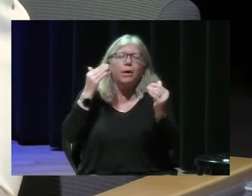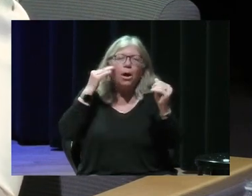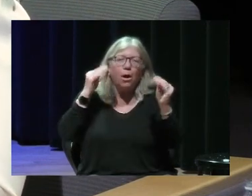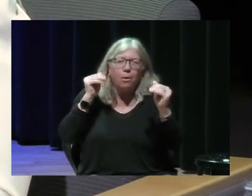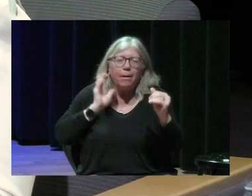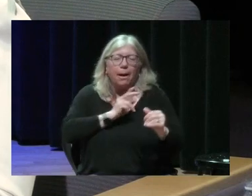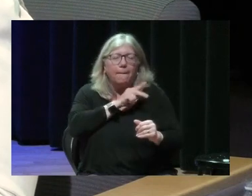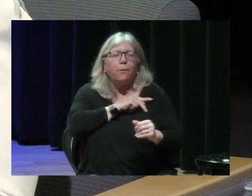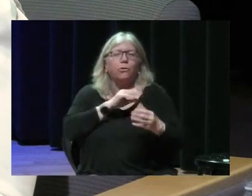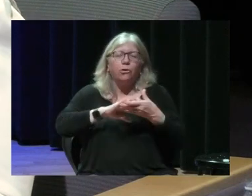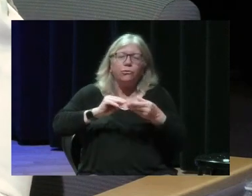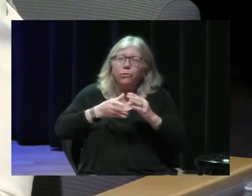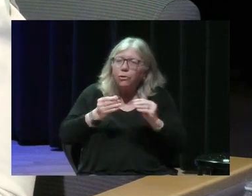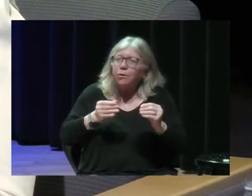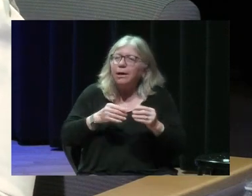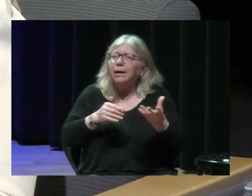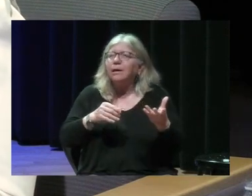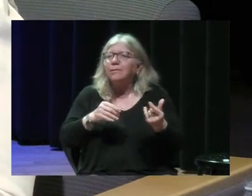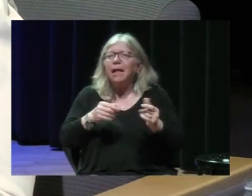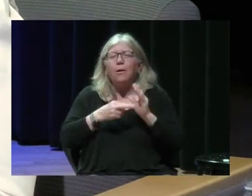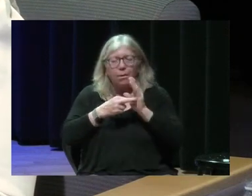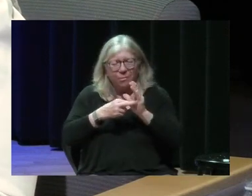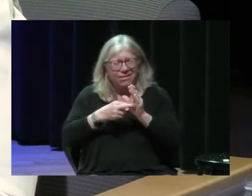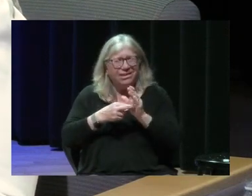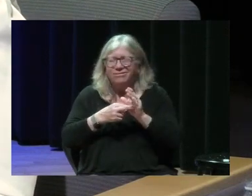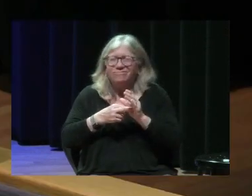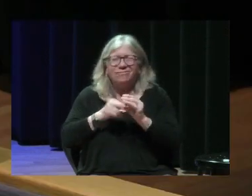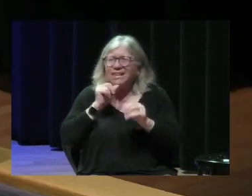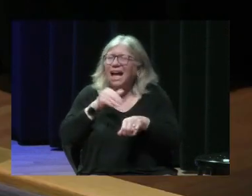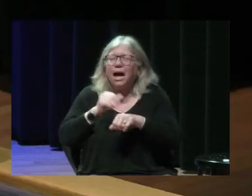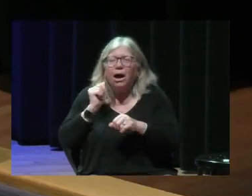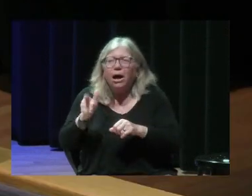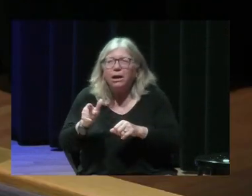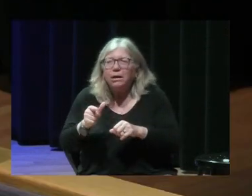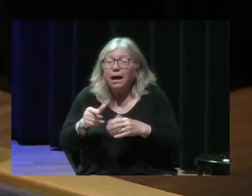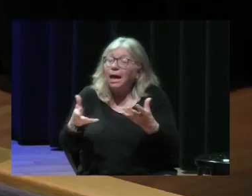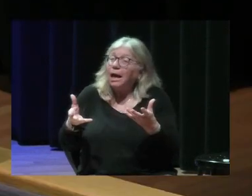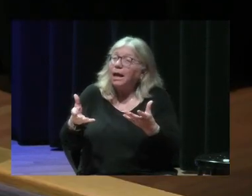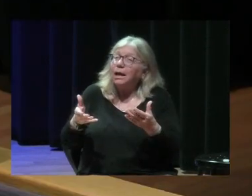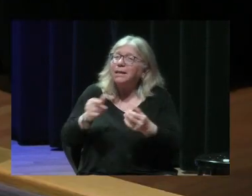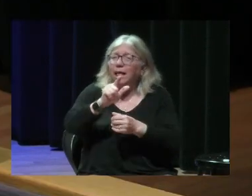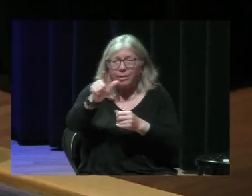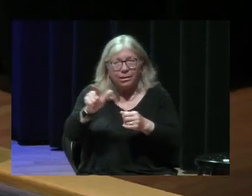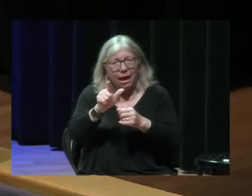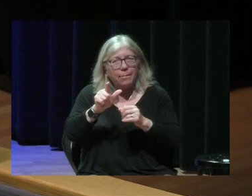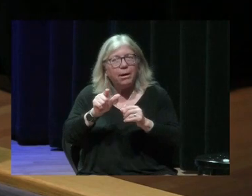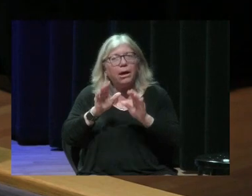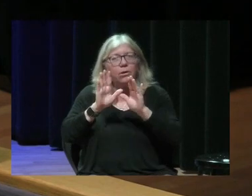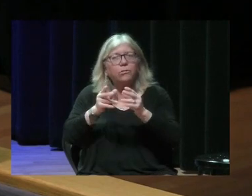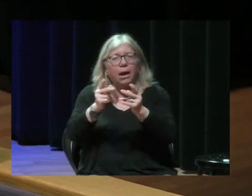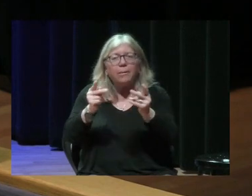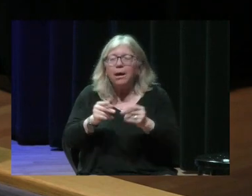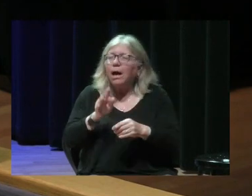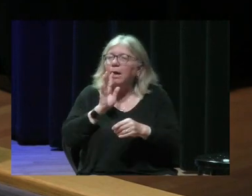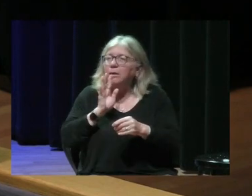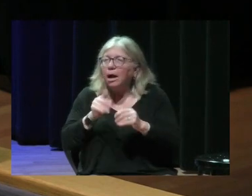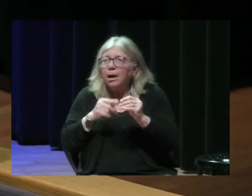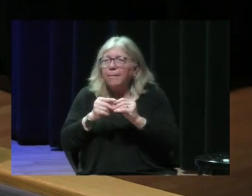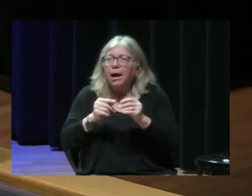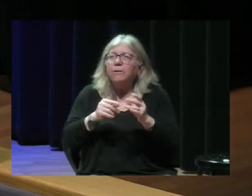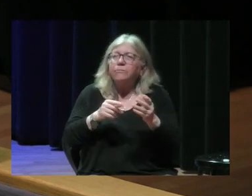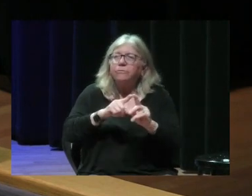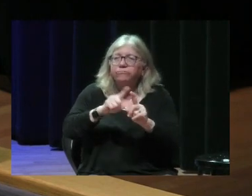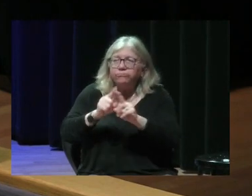personal stories or stories that feel representative of us at all. Well, and look, a library is a great place to talk about this for lots of